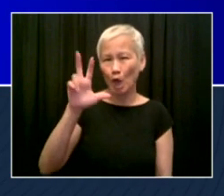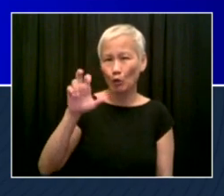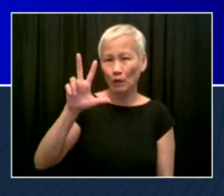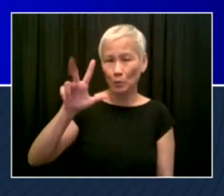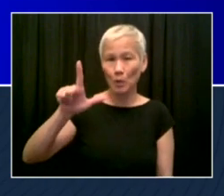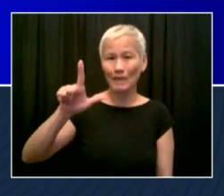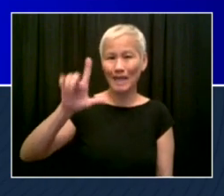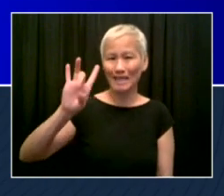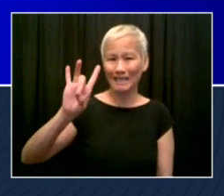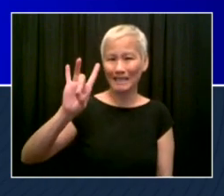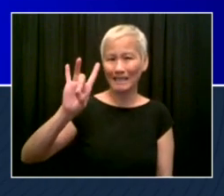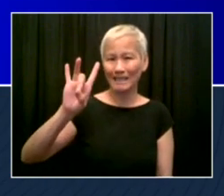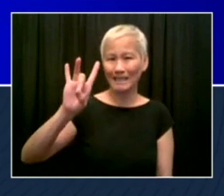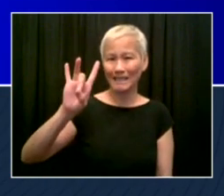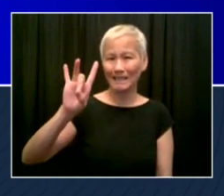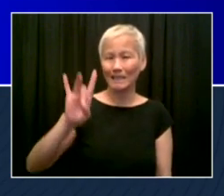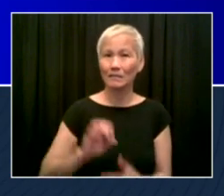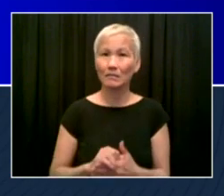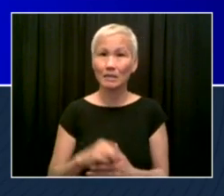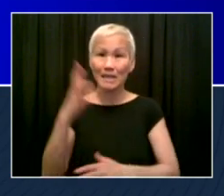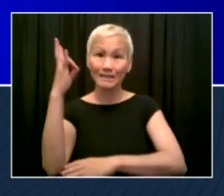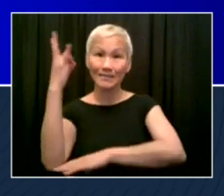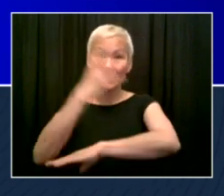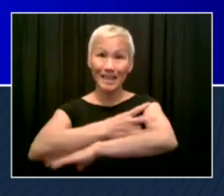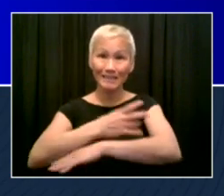Today's report on a 7-day rolling average,